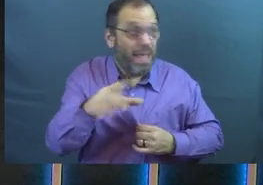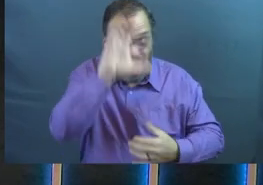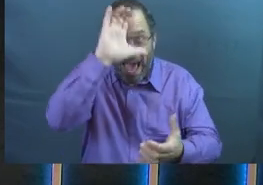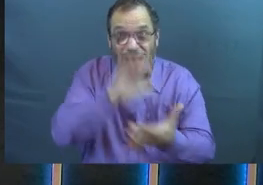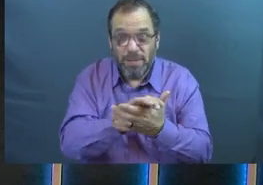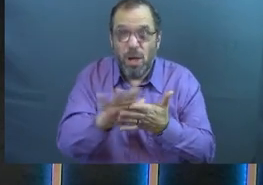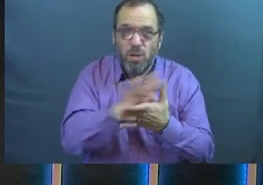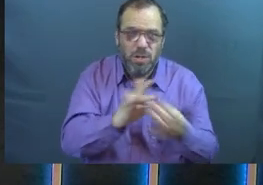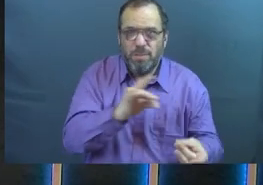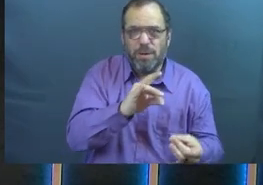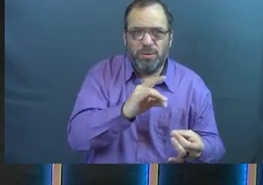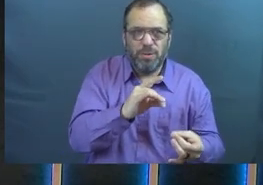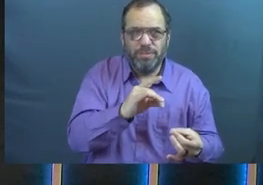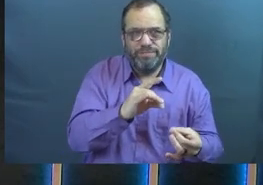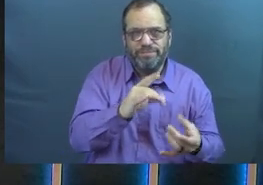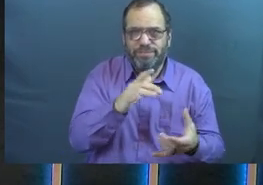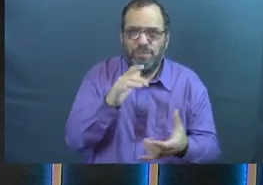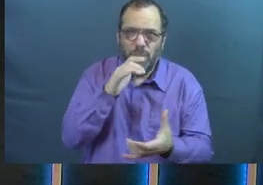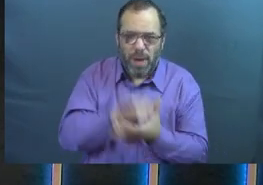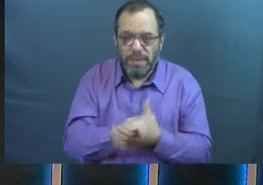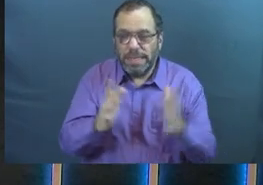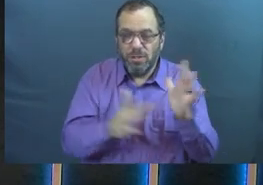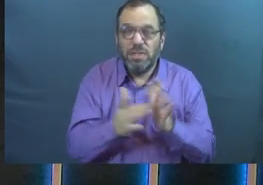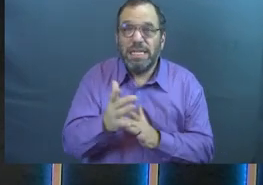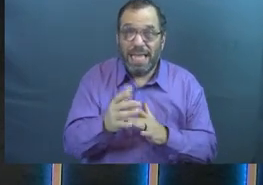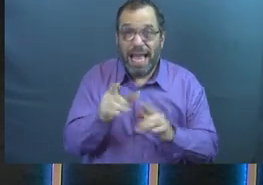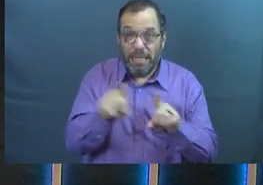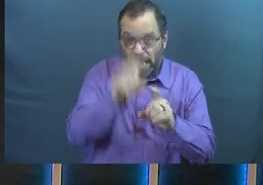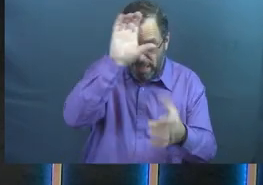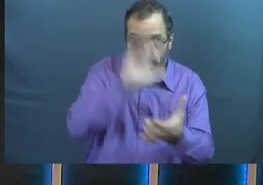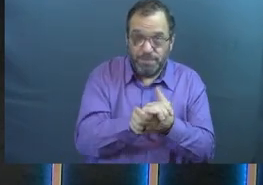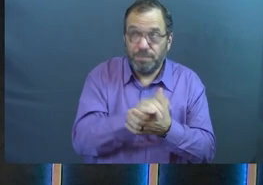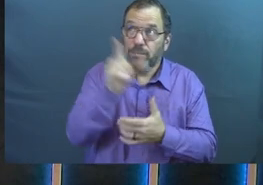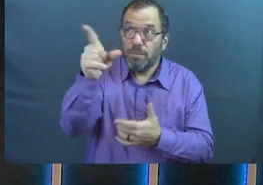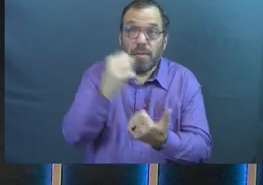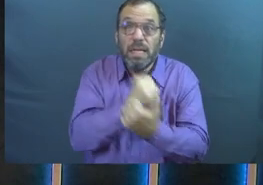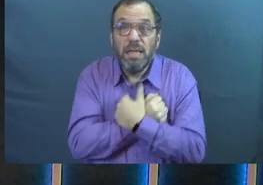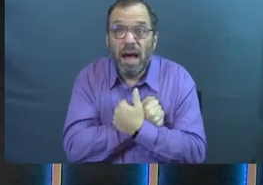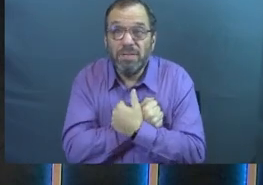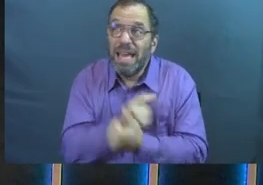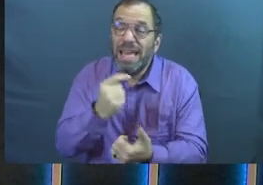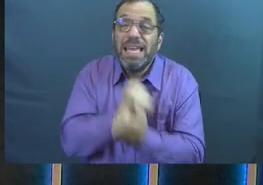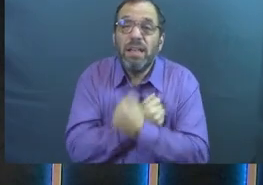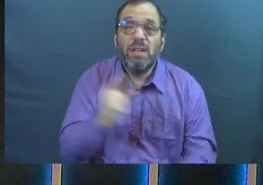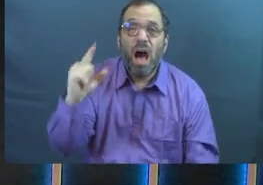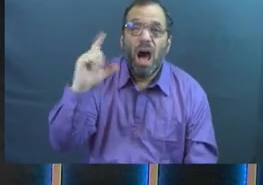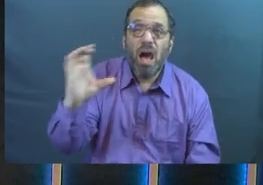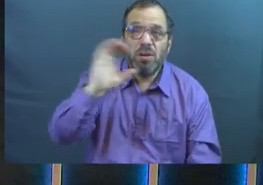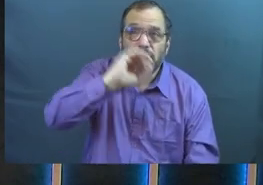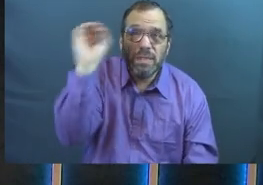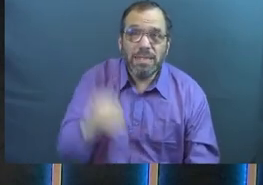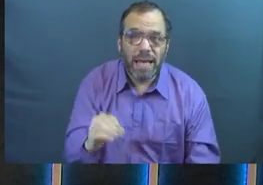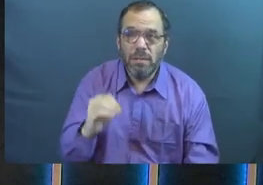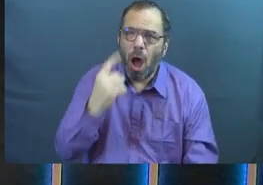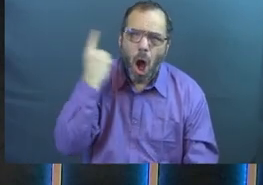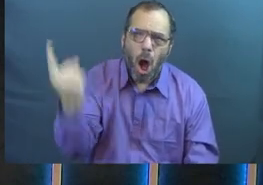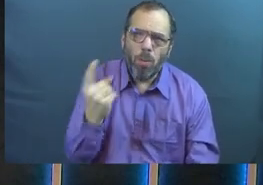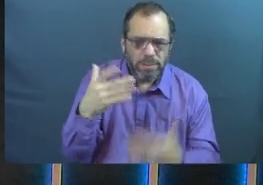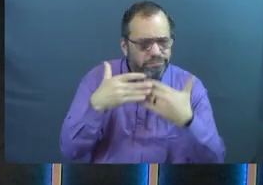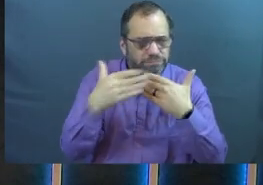we're the spiritual bride to him. Jesus, as our husband, when he loves 100%.